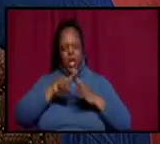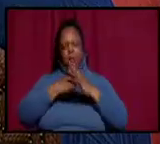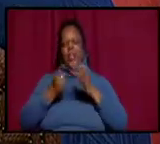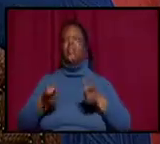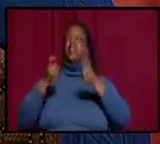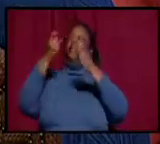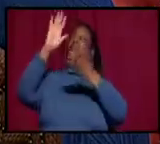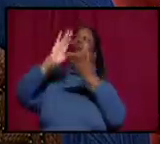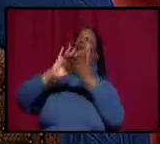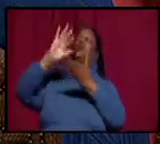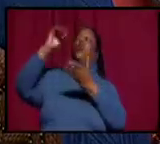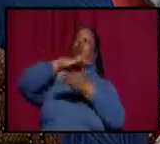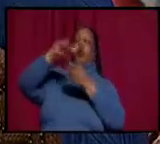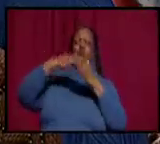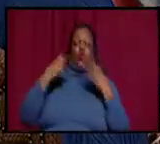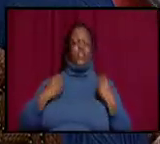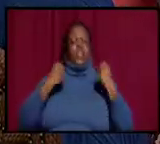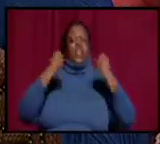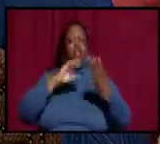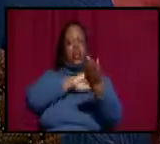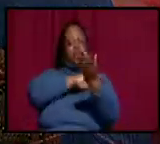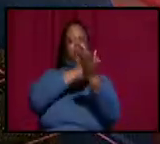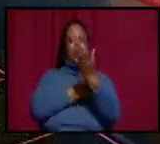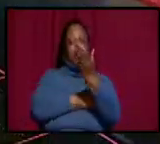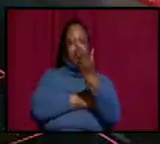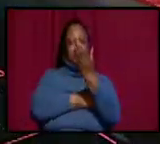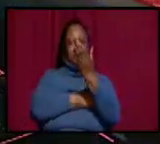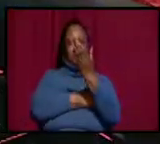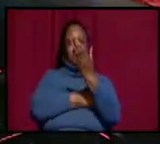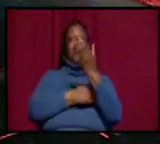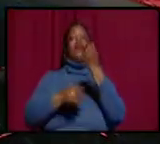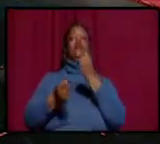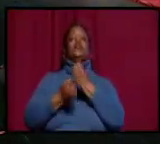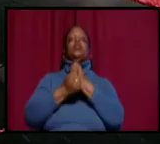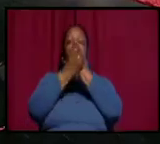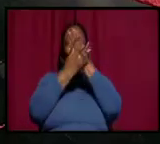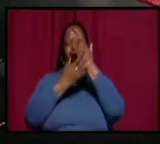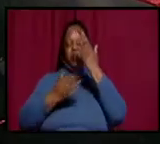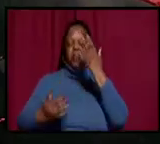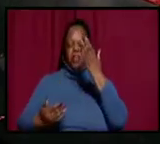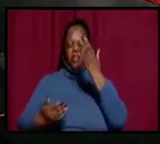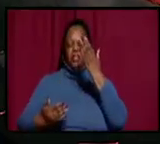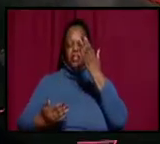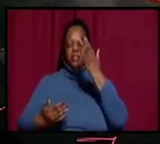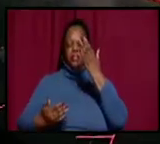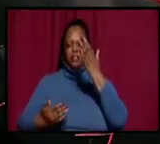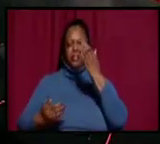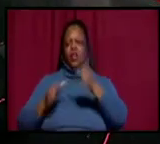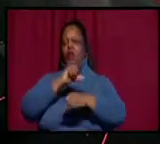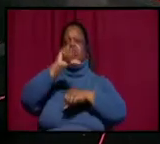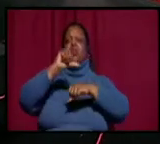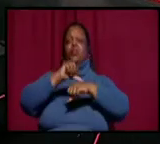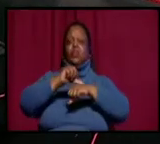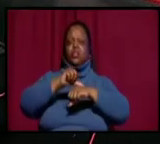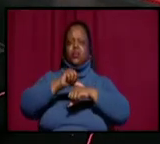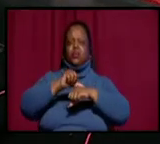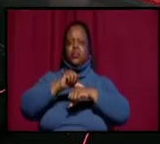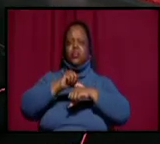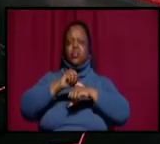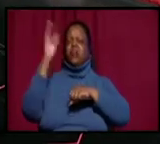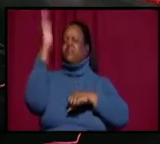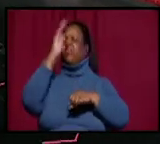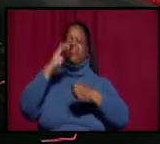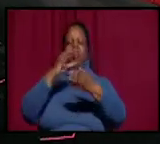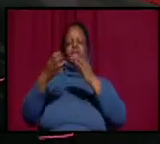the glory for the healing power. The blood be applied, the red blood, the atoning blood, the blood that